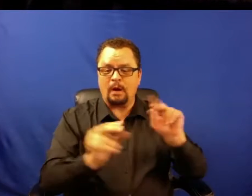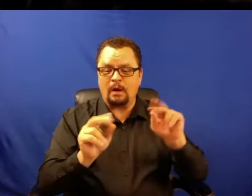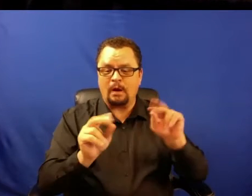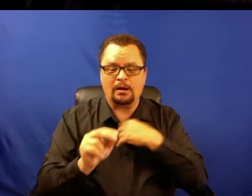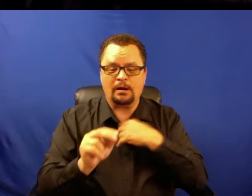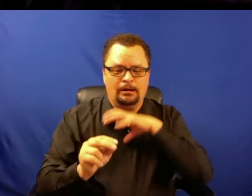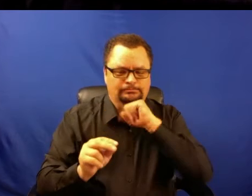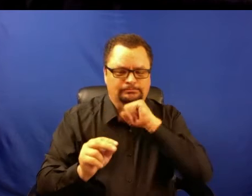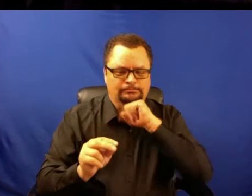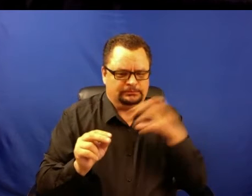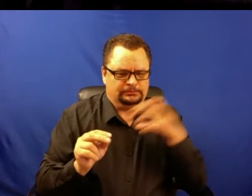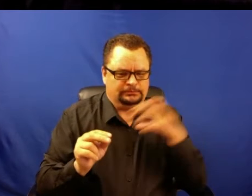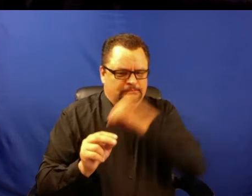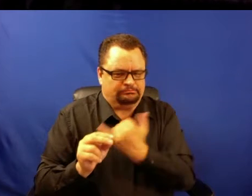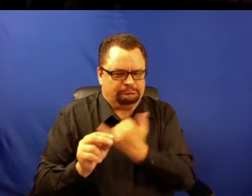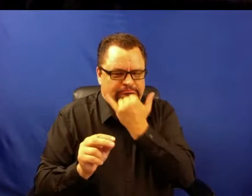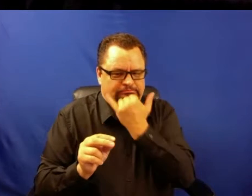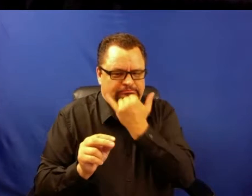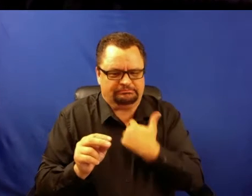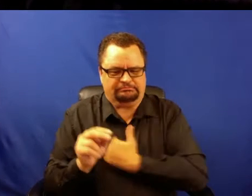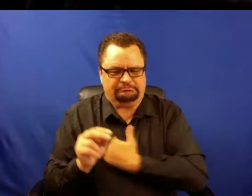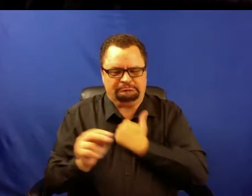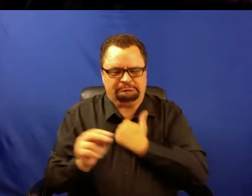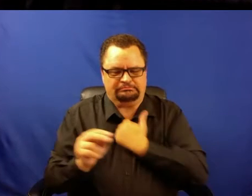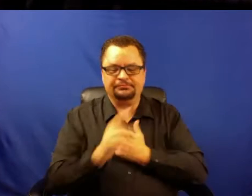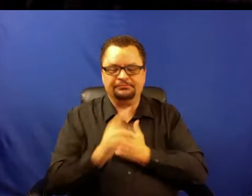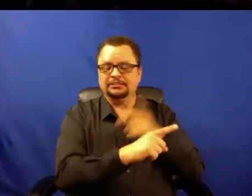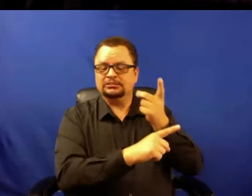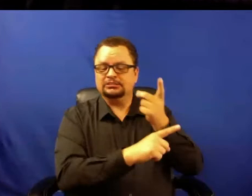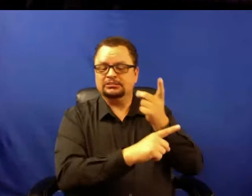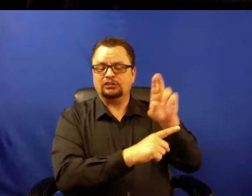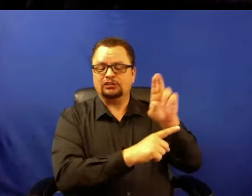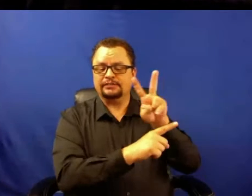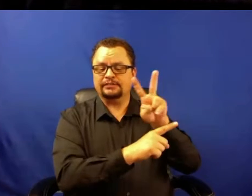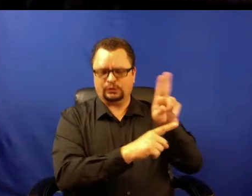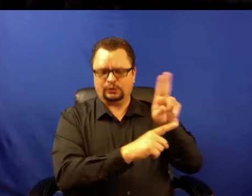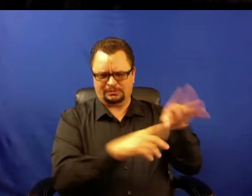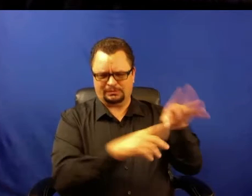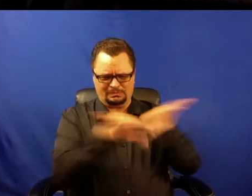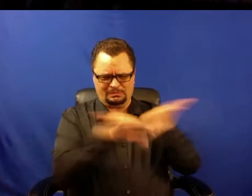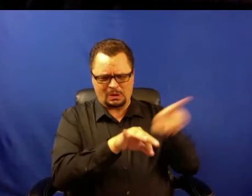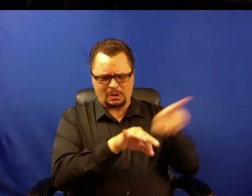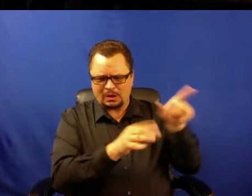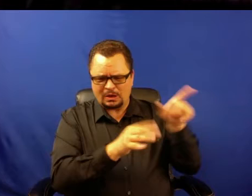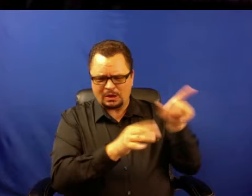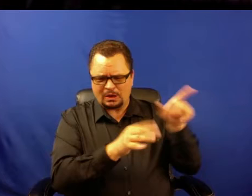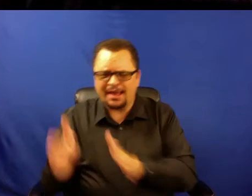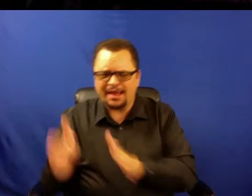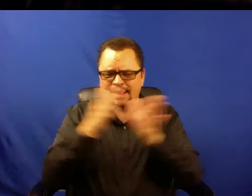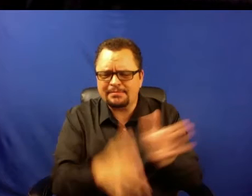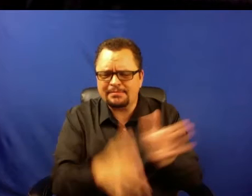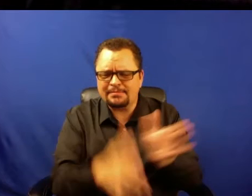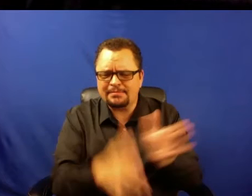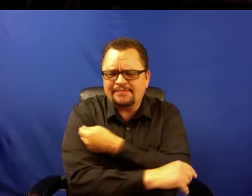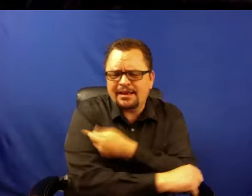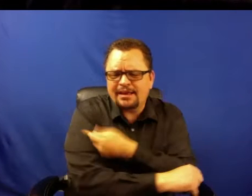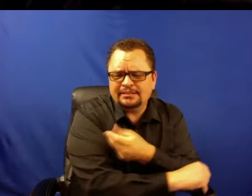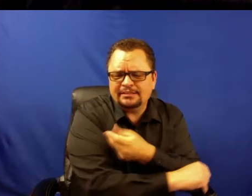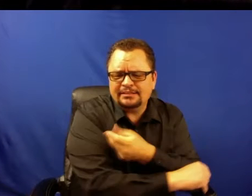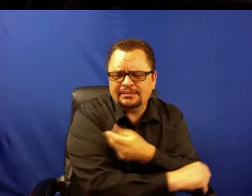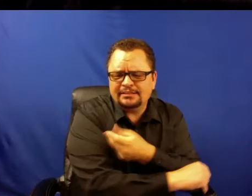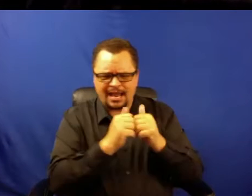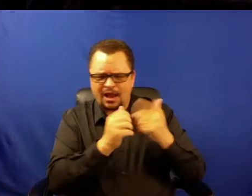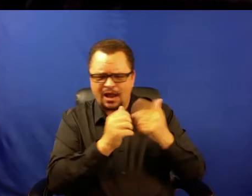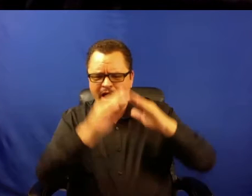for pickup by the Operation House Call teams. We notified Matthews Vu of the number of people who were scheduled for